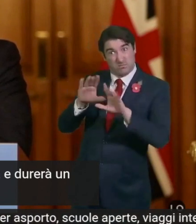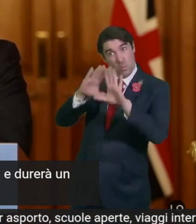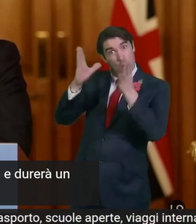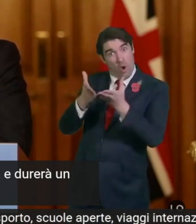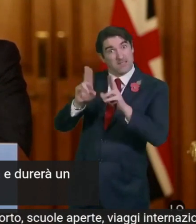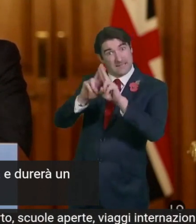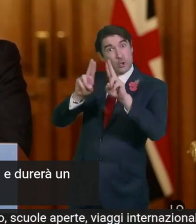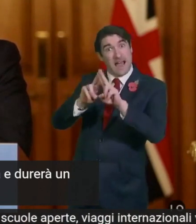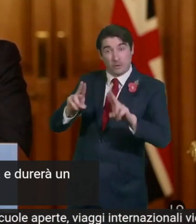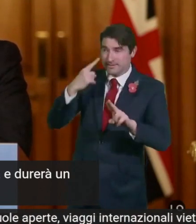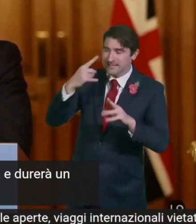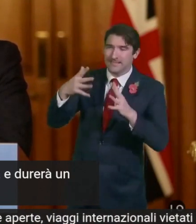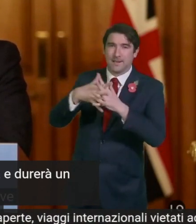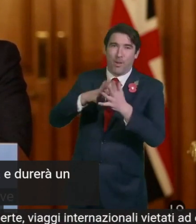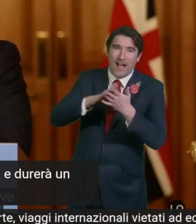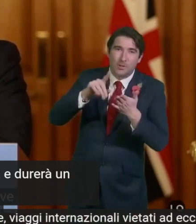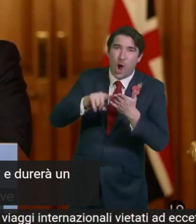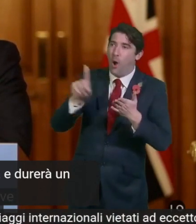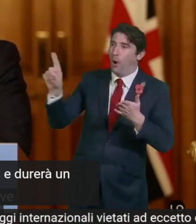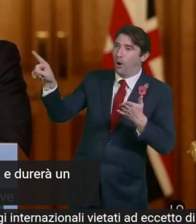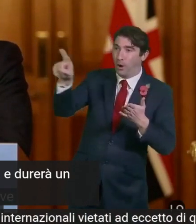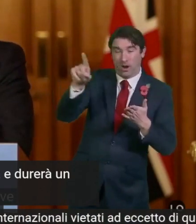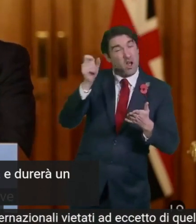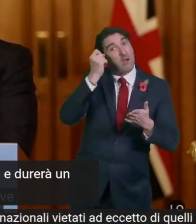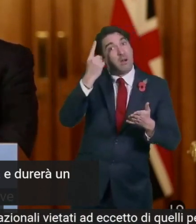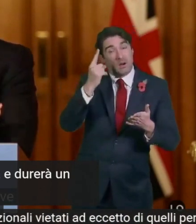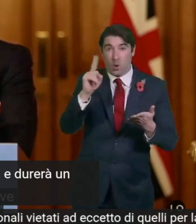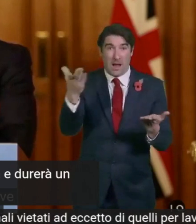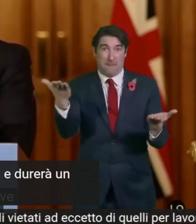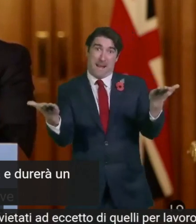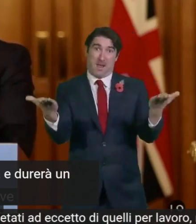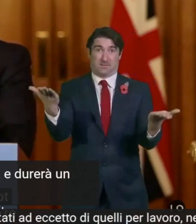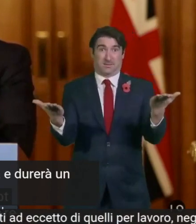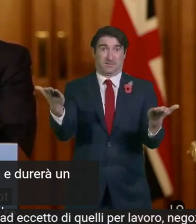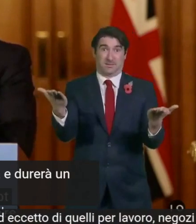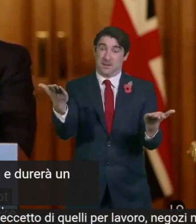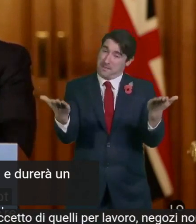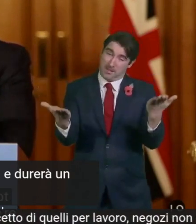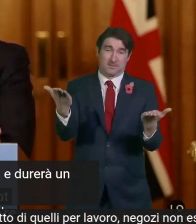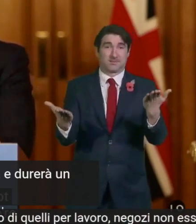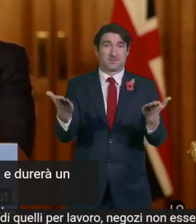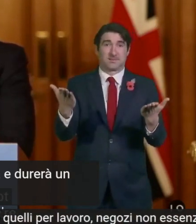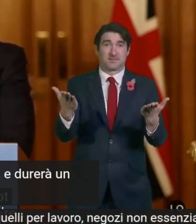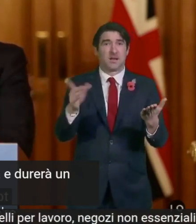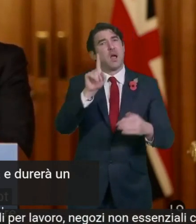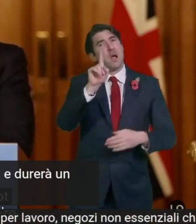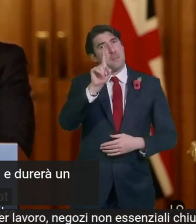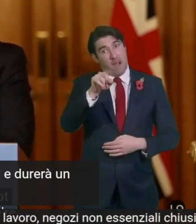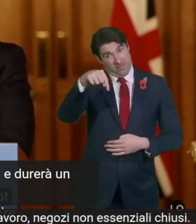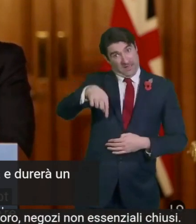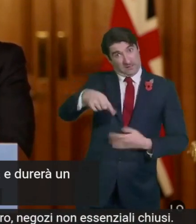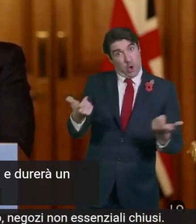would just stress that we're not going back to we're not closing schools. It's very, very important that we're